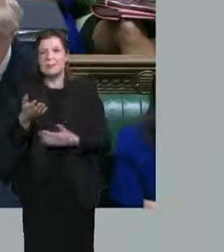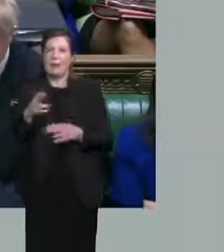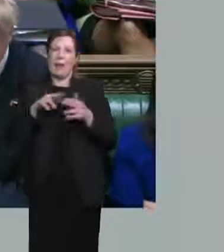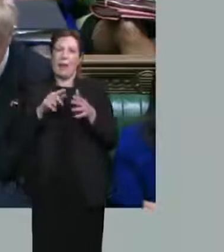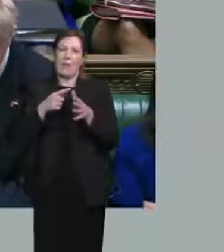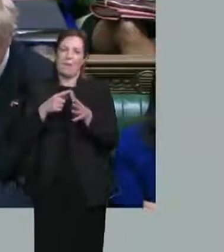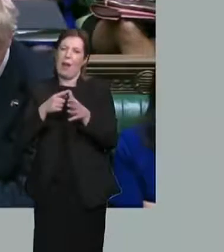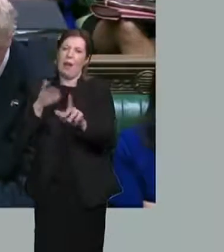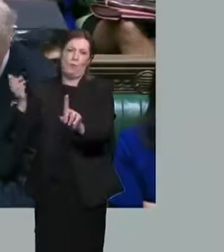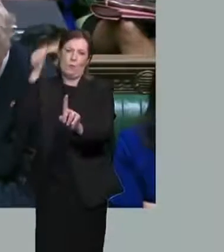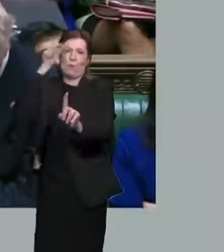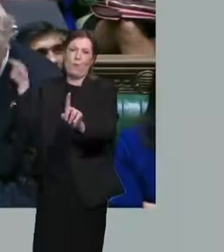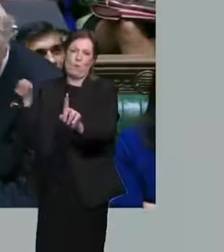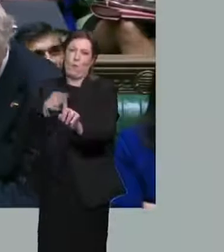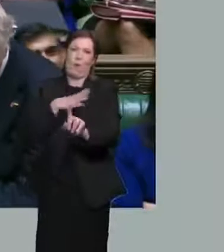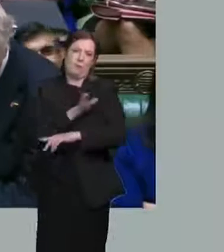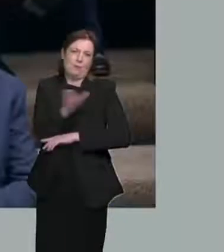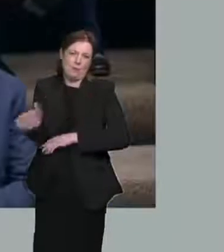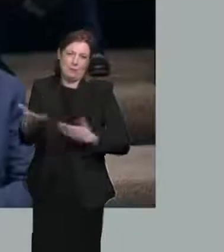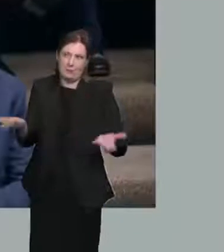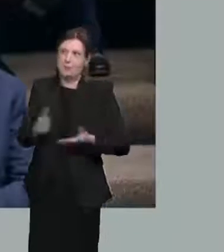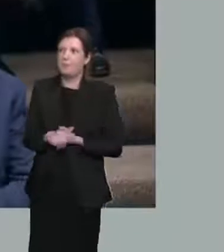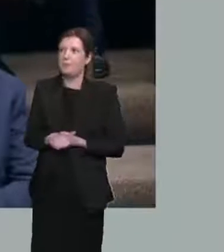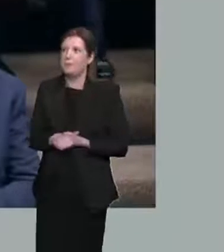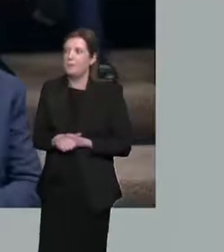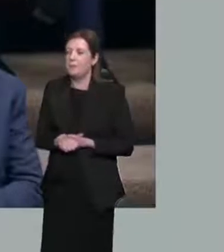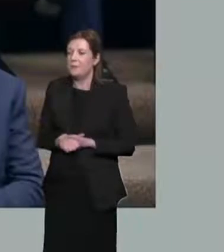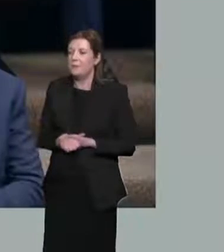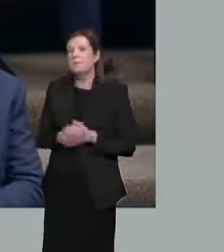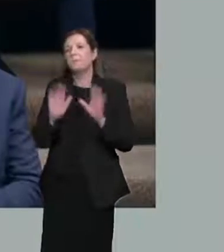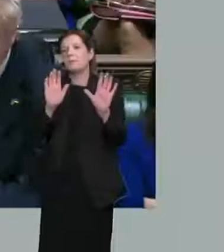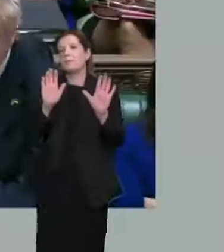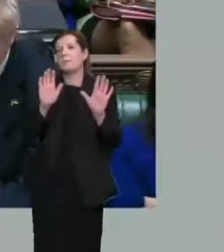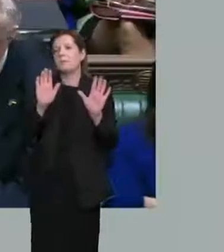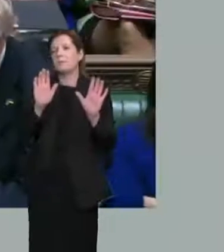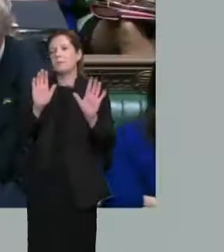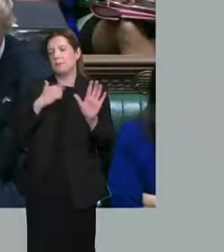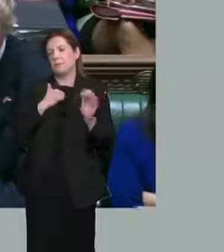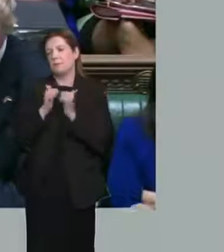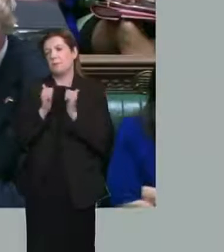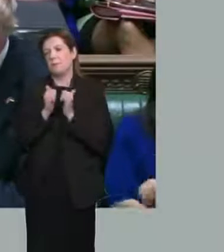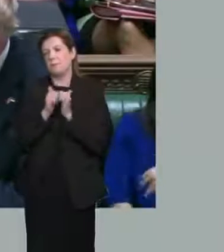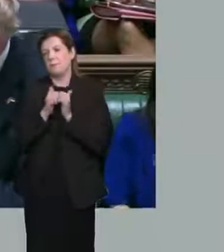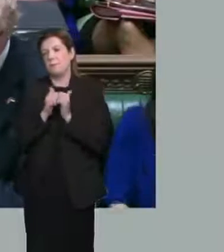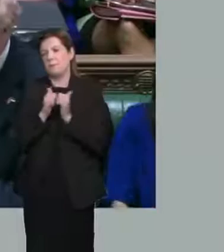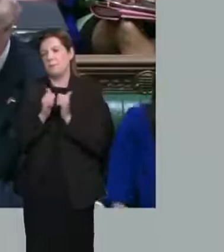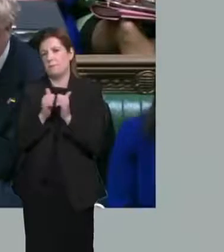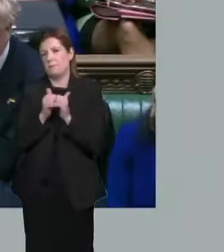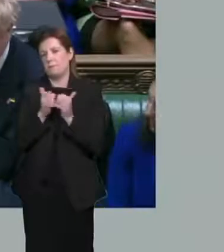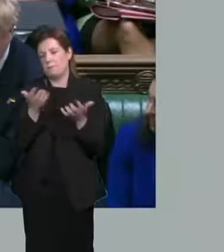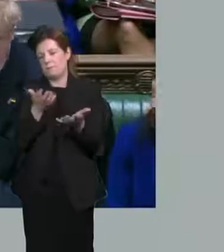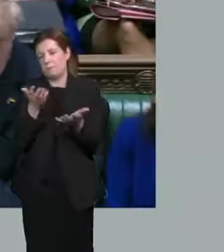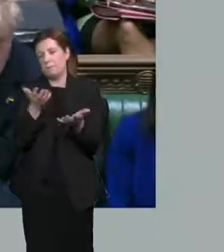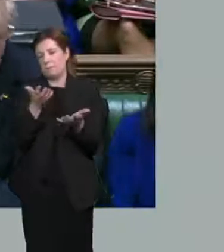FA will have heard the message that he's given. But what I can say, Mr. Speaker, is I do agree with